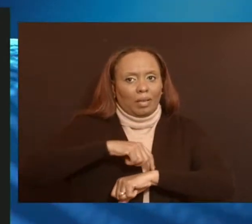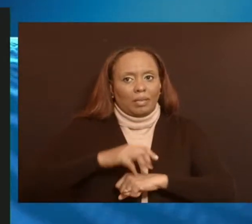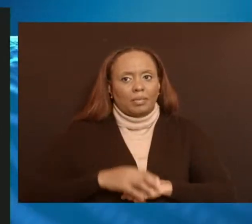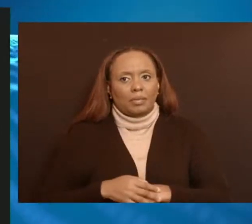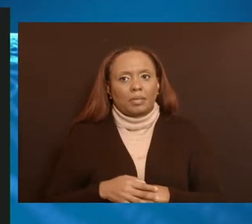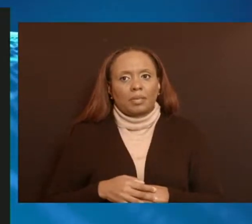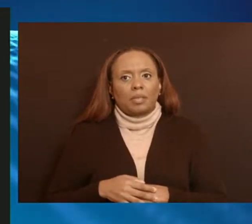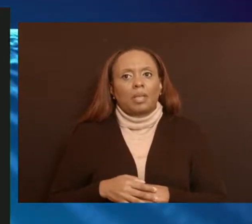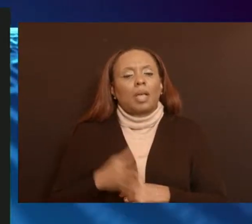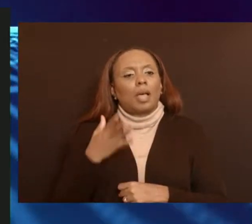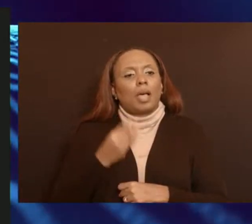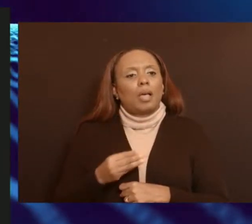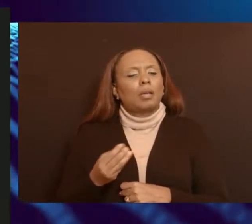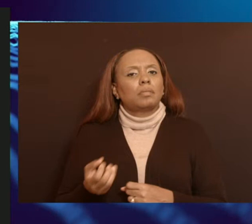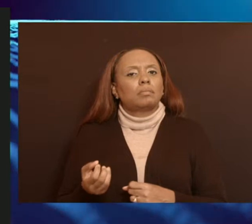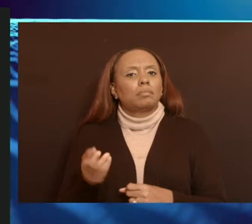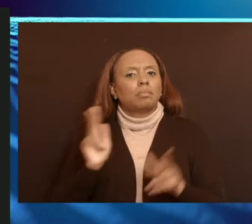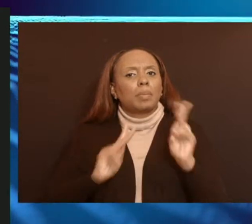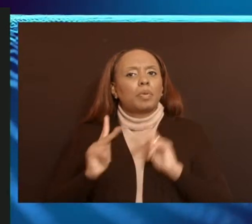were vaccinated?